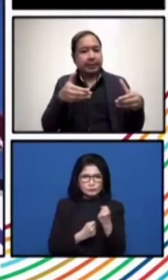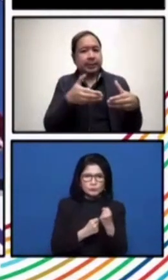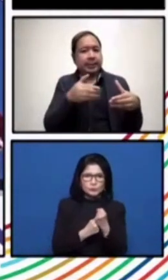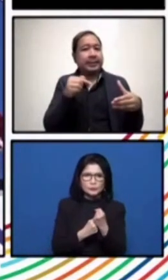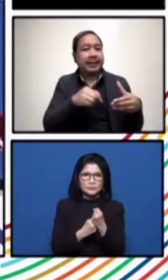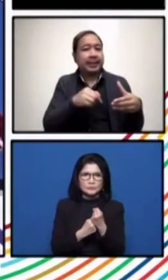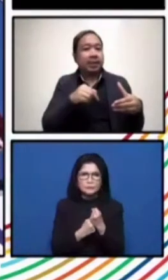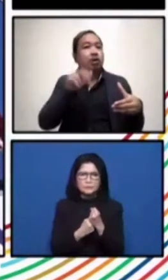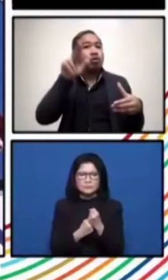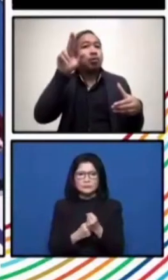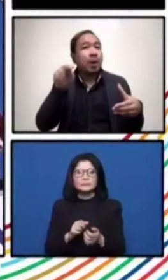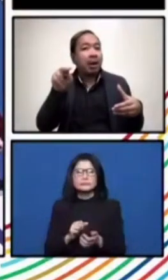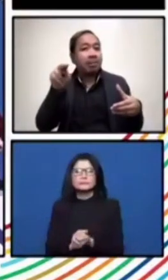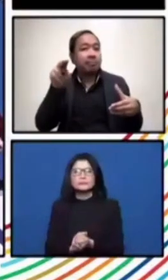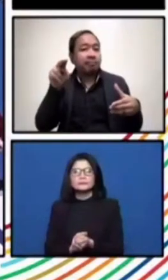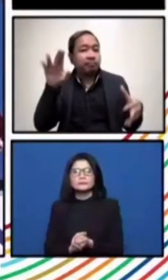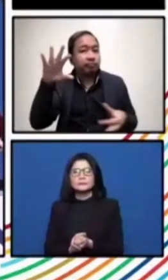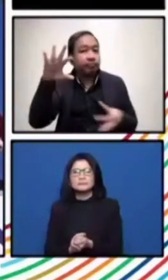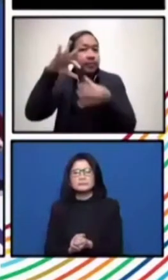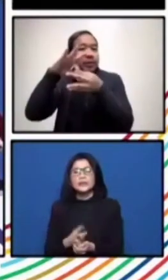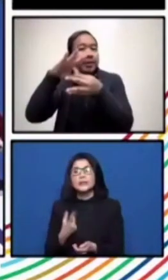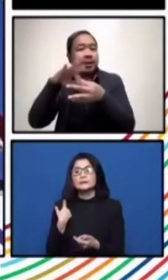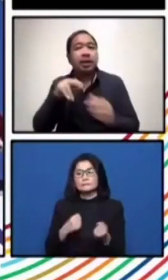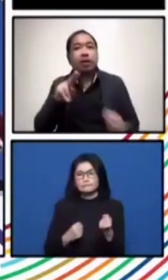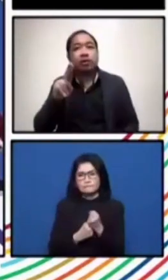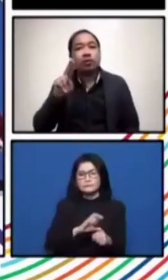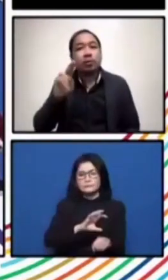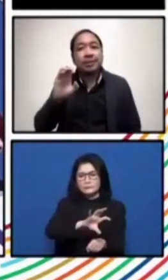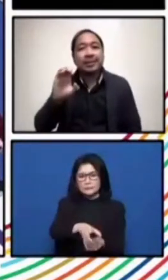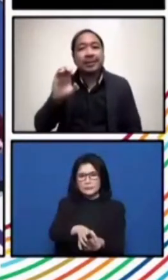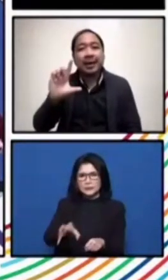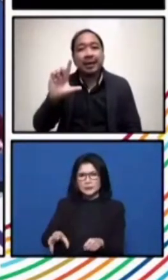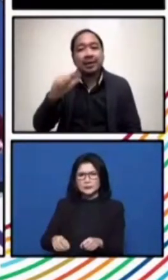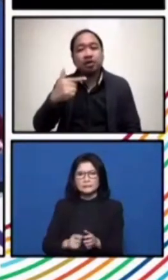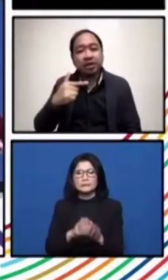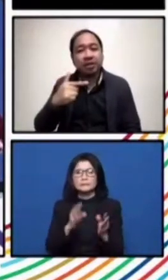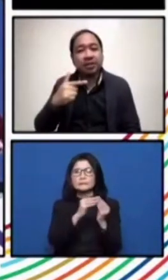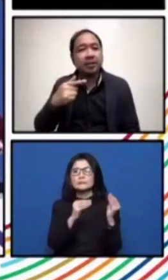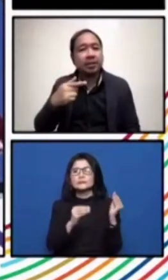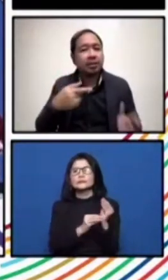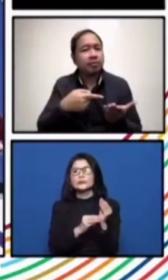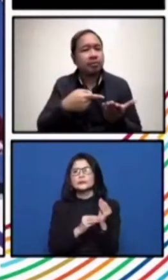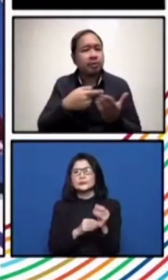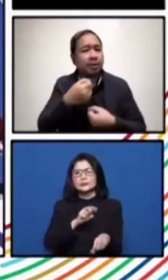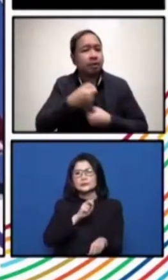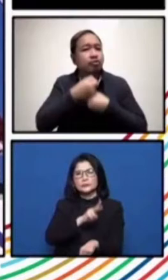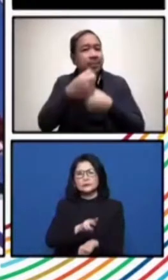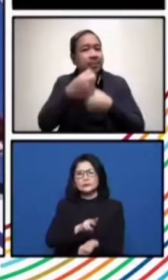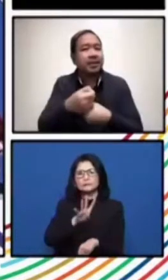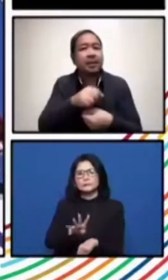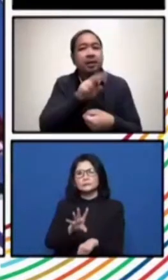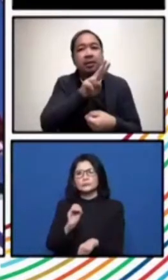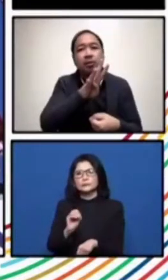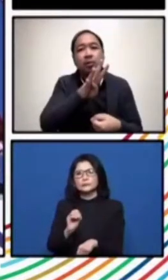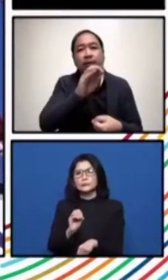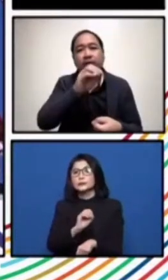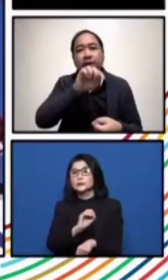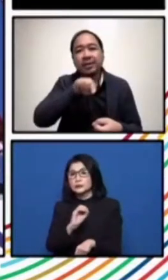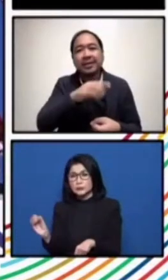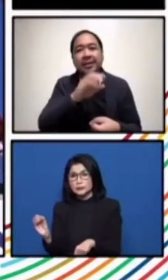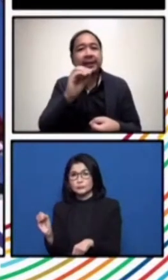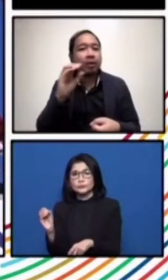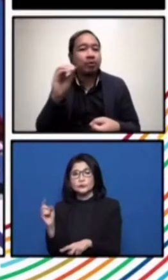and which uclt represents almost 240 000 cities and local governments in more than